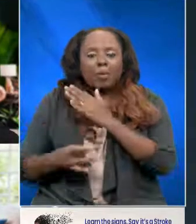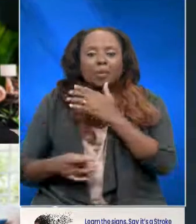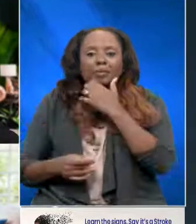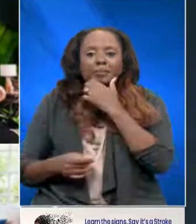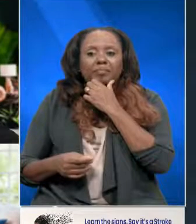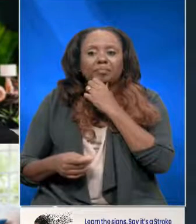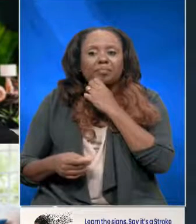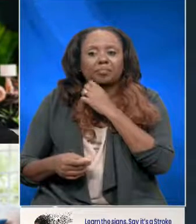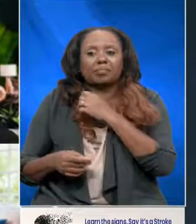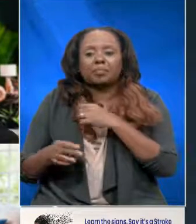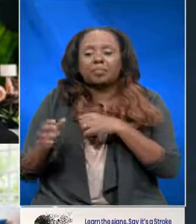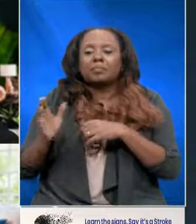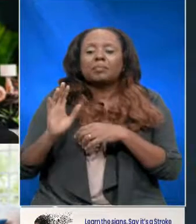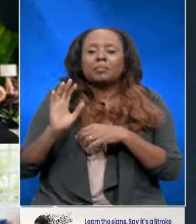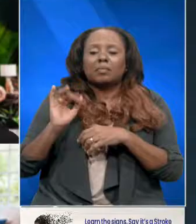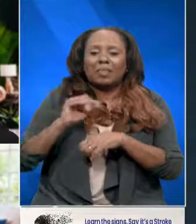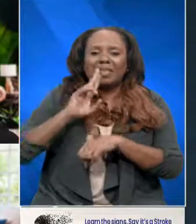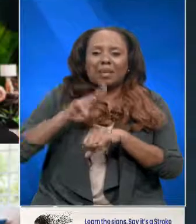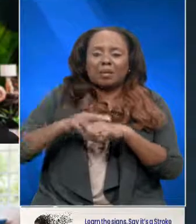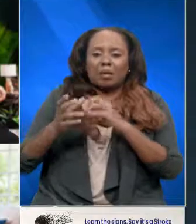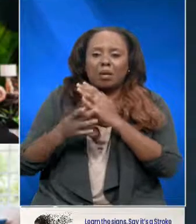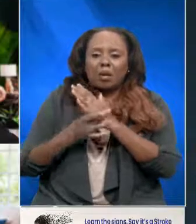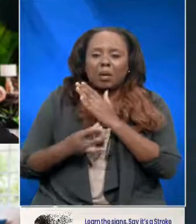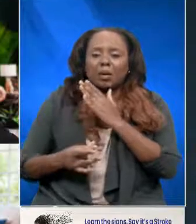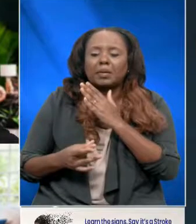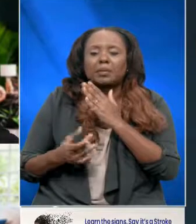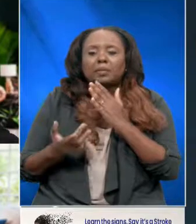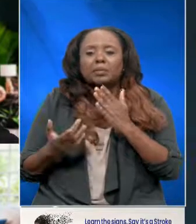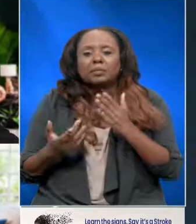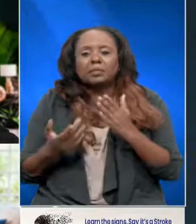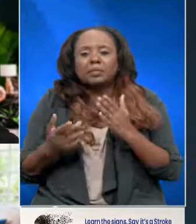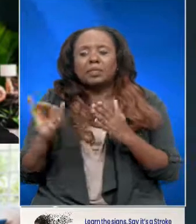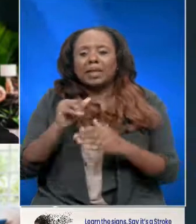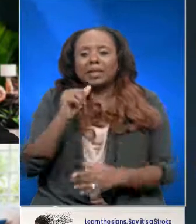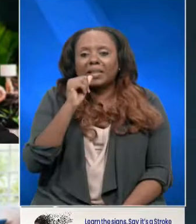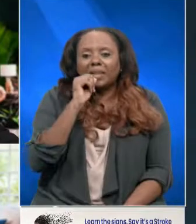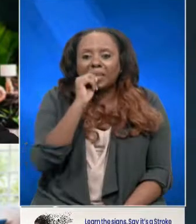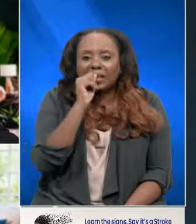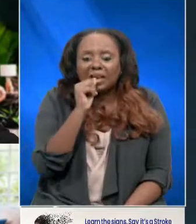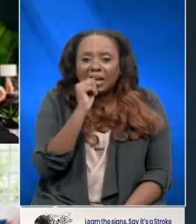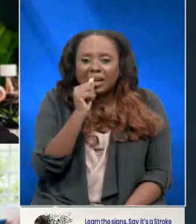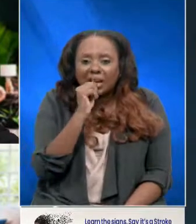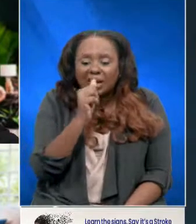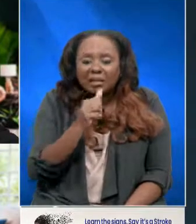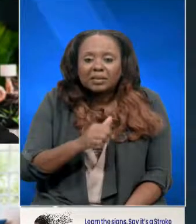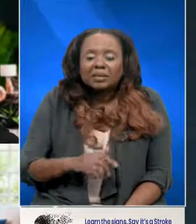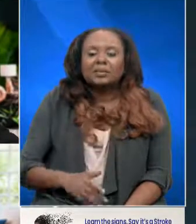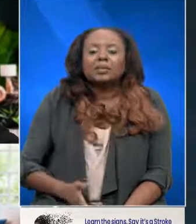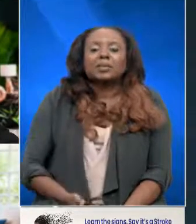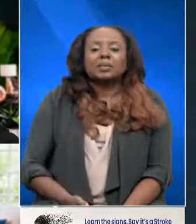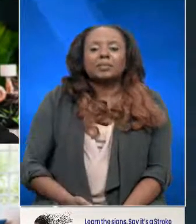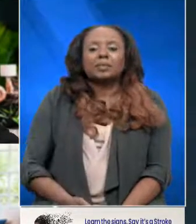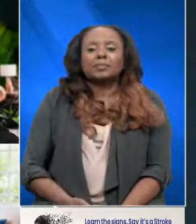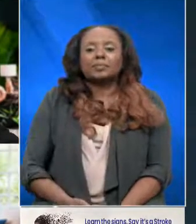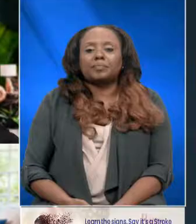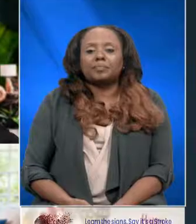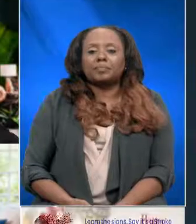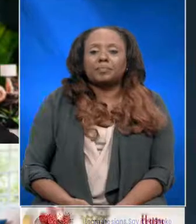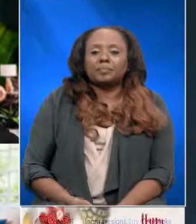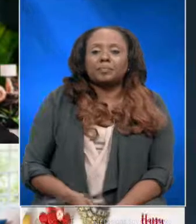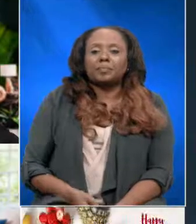liquid at room temperature, the oils that are naturally found in nuts, the oils that are naturally found